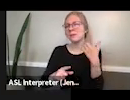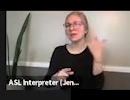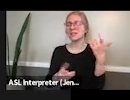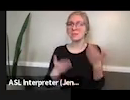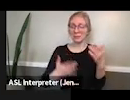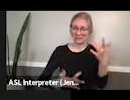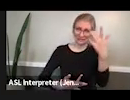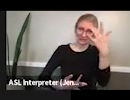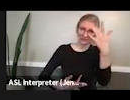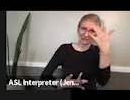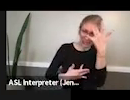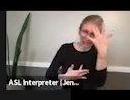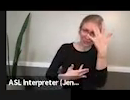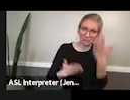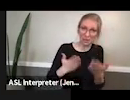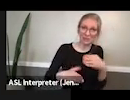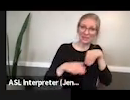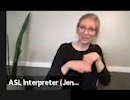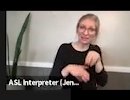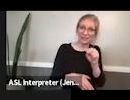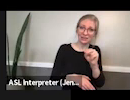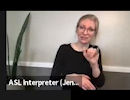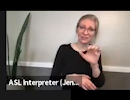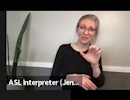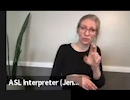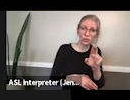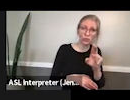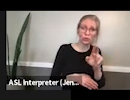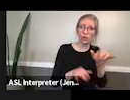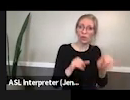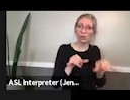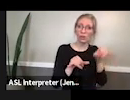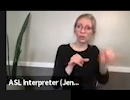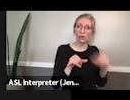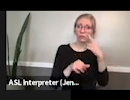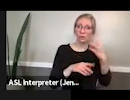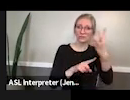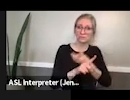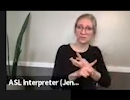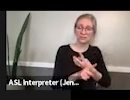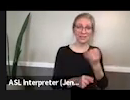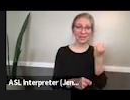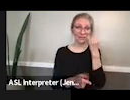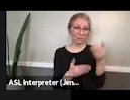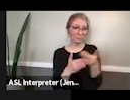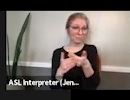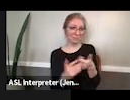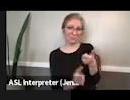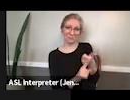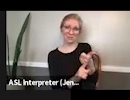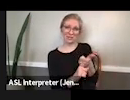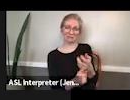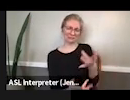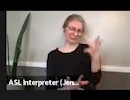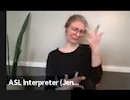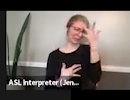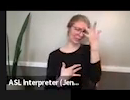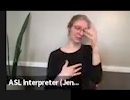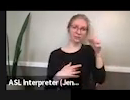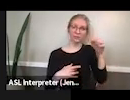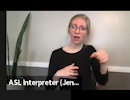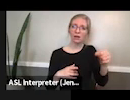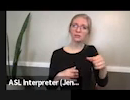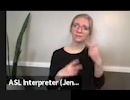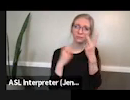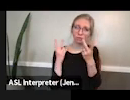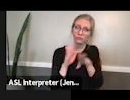in a NICU for 6 months. And if you've got a really sick baby, yes, visual development is important,